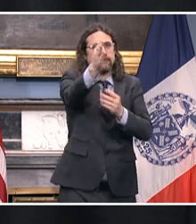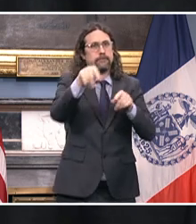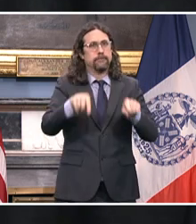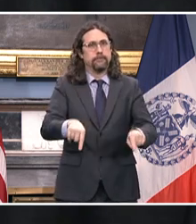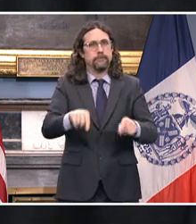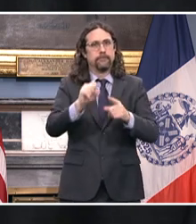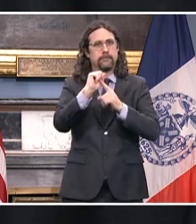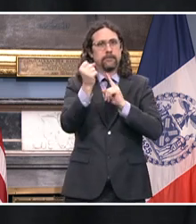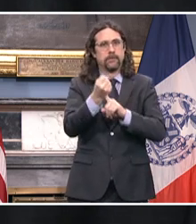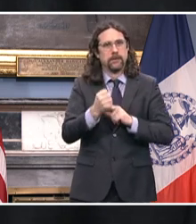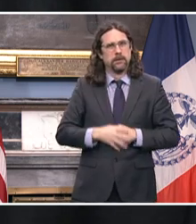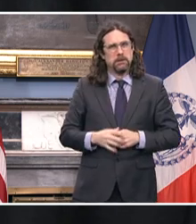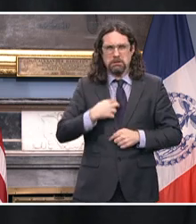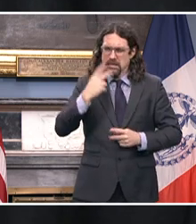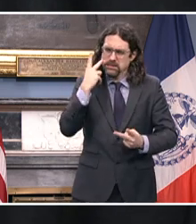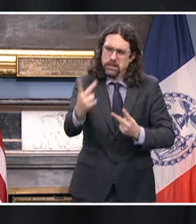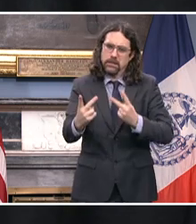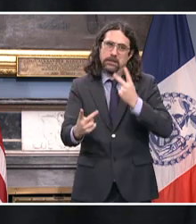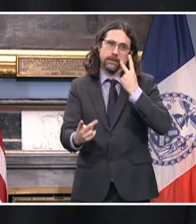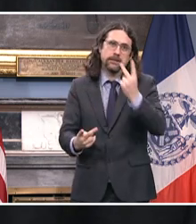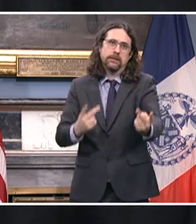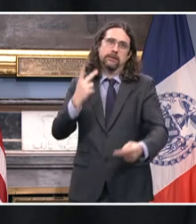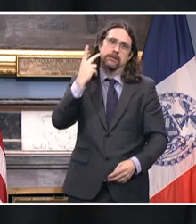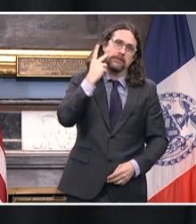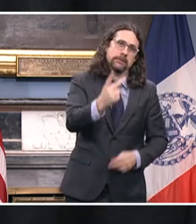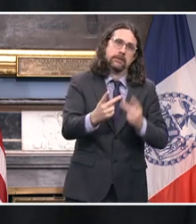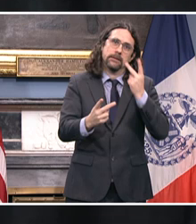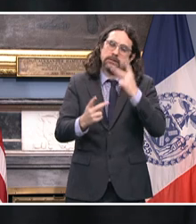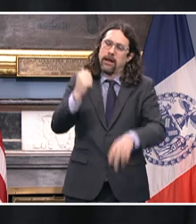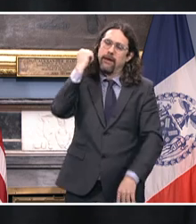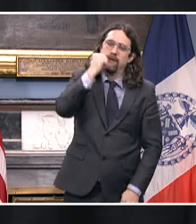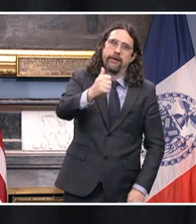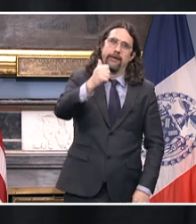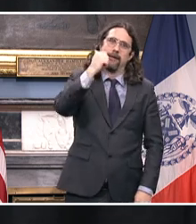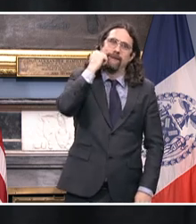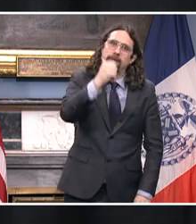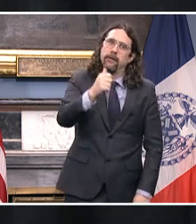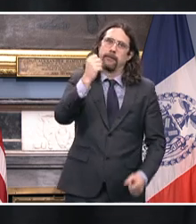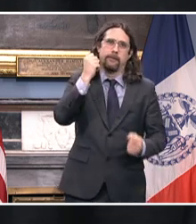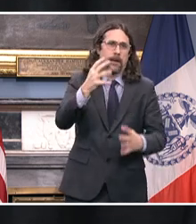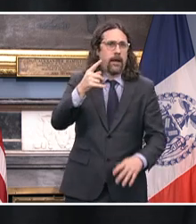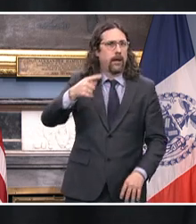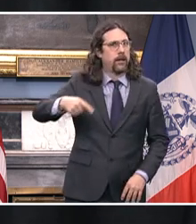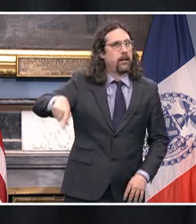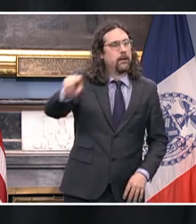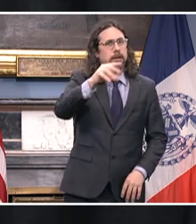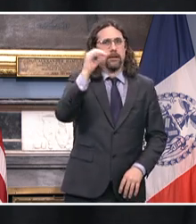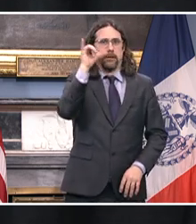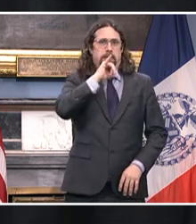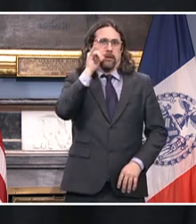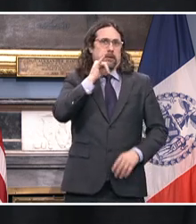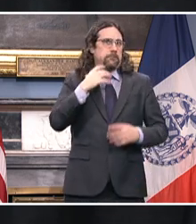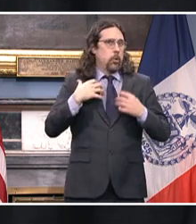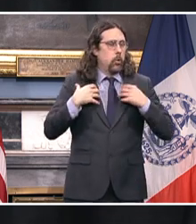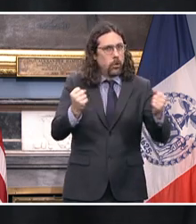And then to know that help is always coming from the rest of our nation, that only reminds us